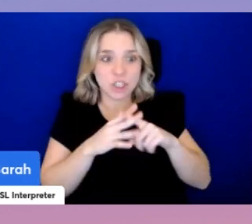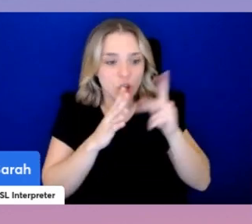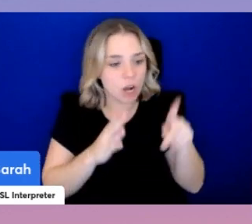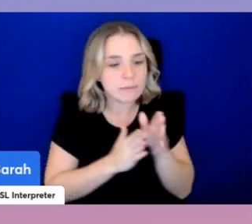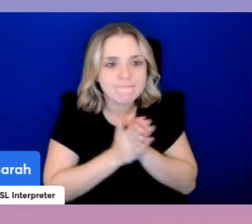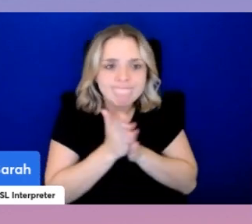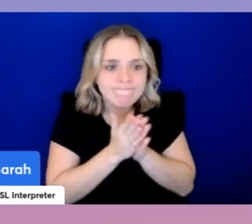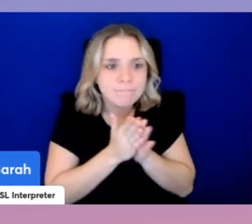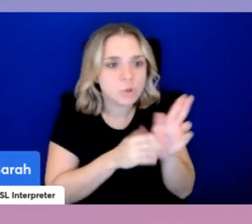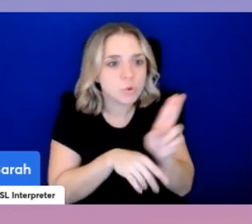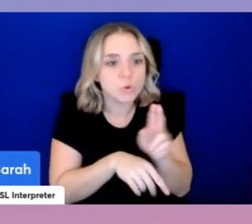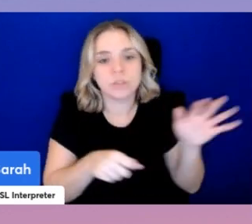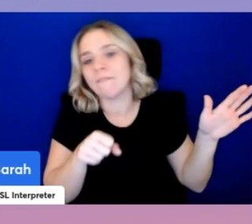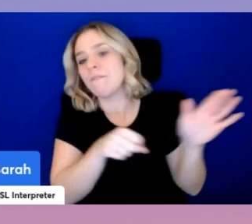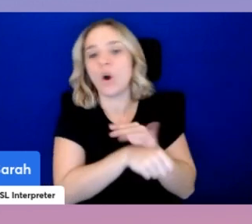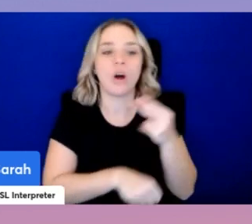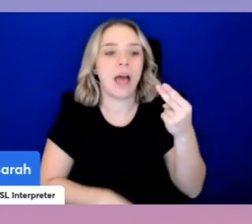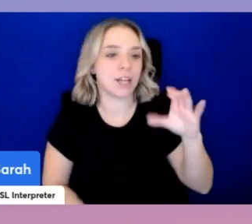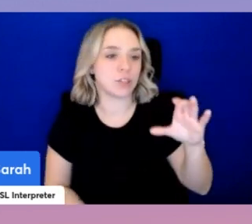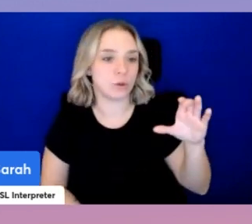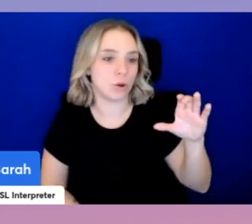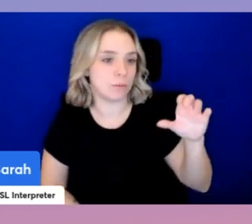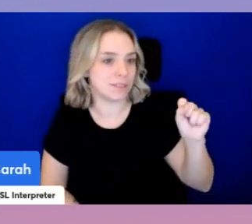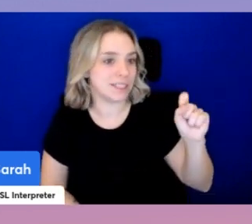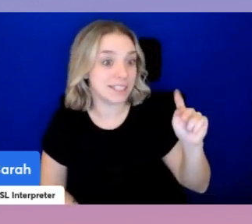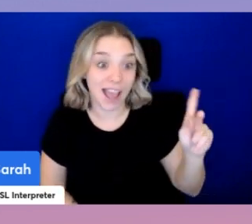use the full Hashicorp stack.